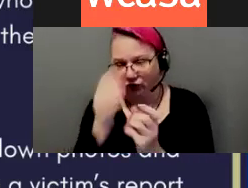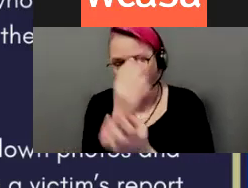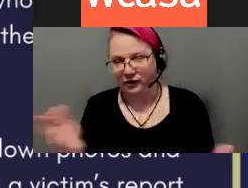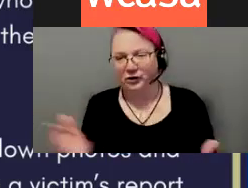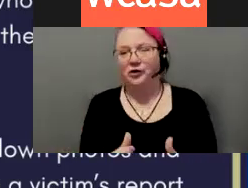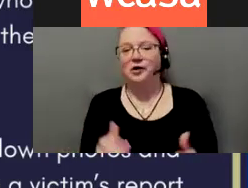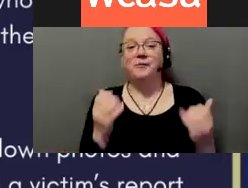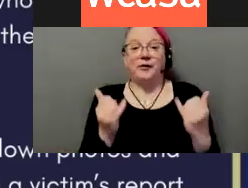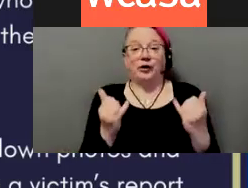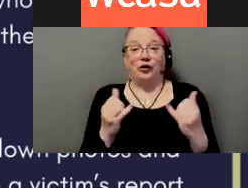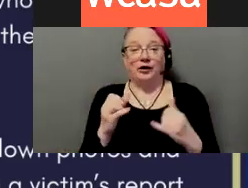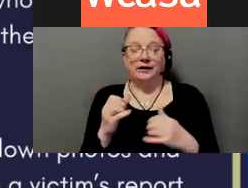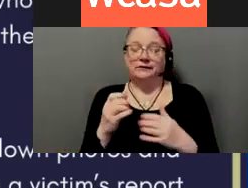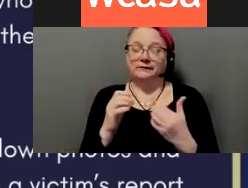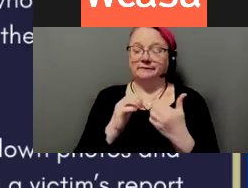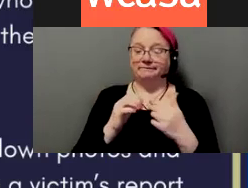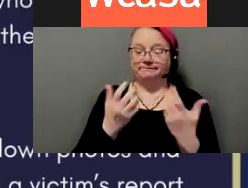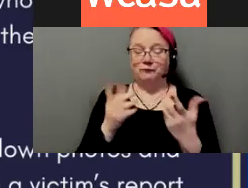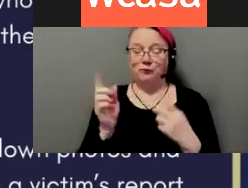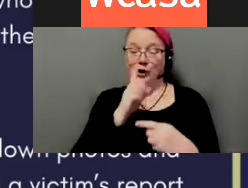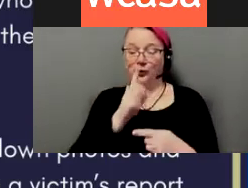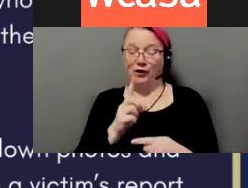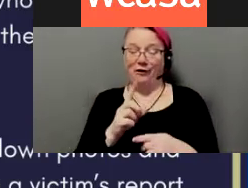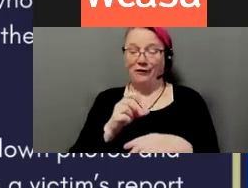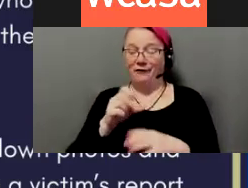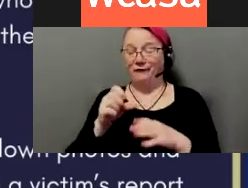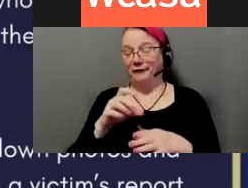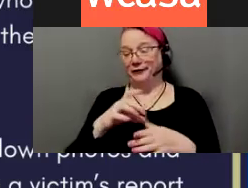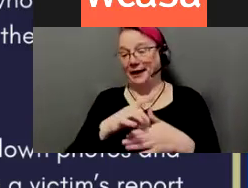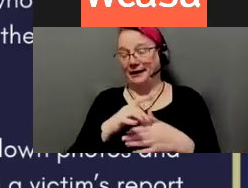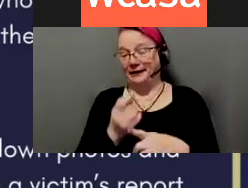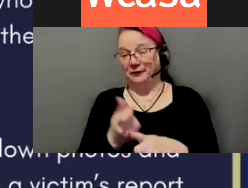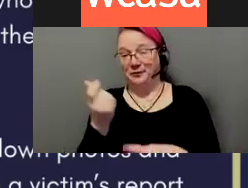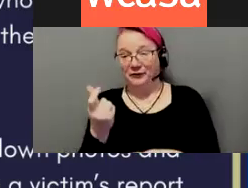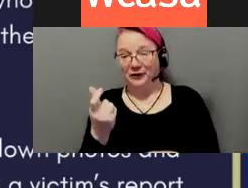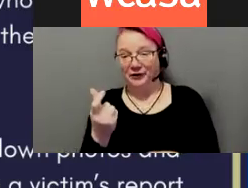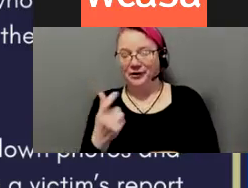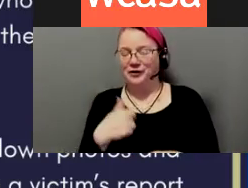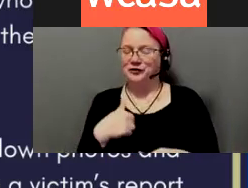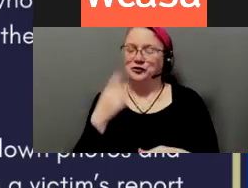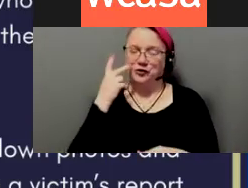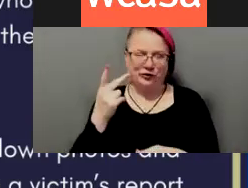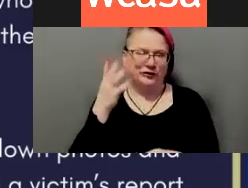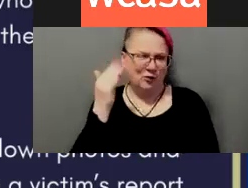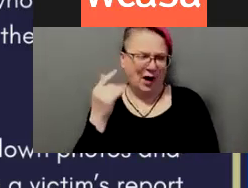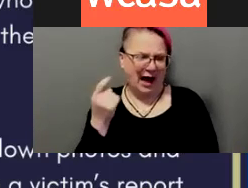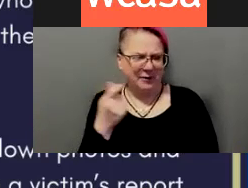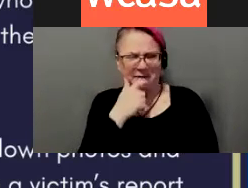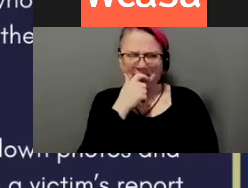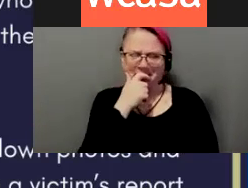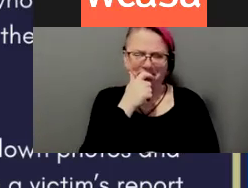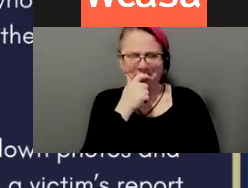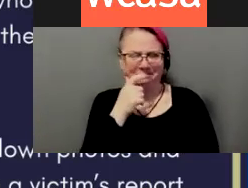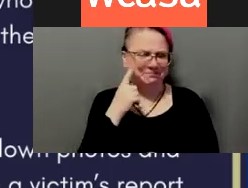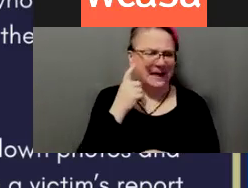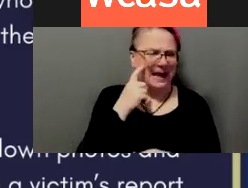content removal, and I think you'll see why I'm a bit skeptical that anything is going to be one solution that's going to work for all the cases. I